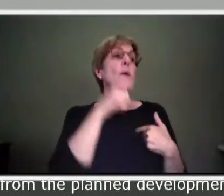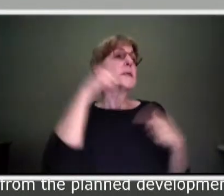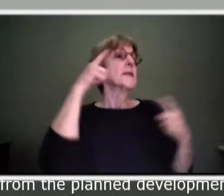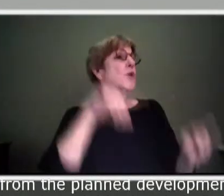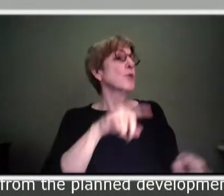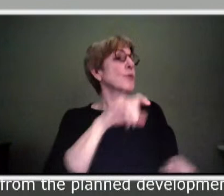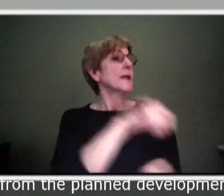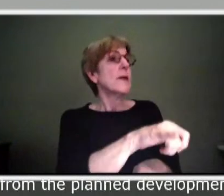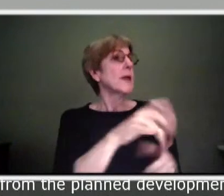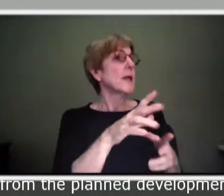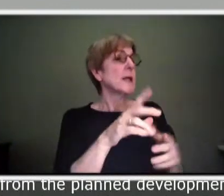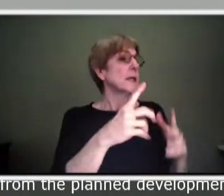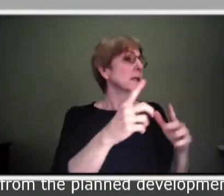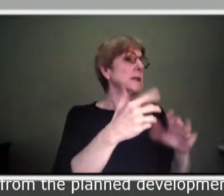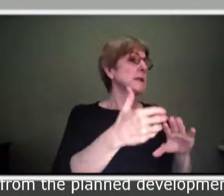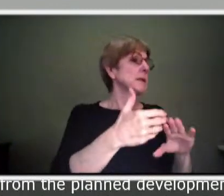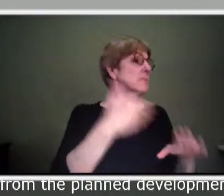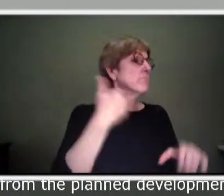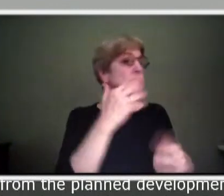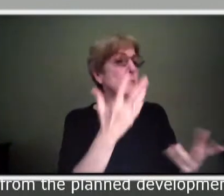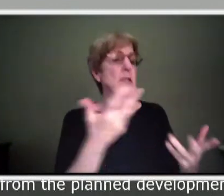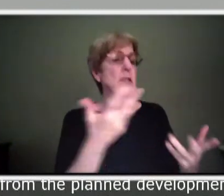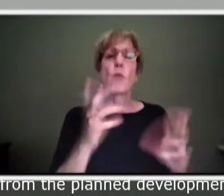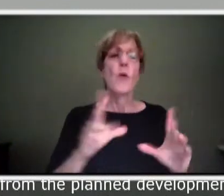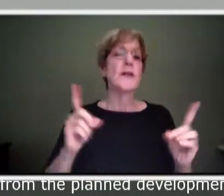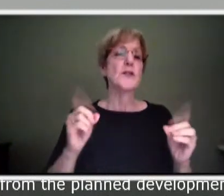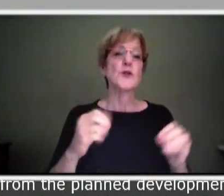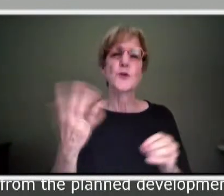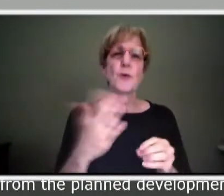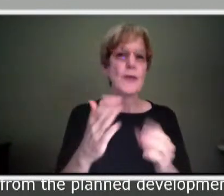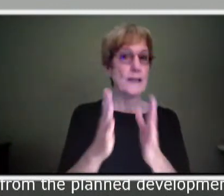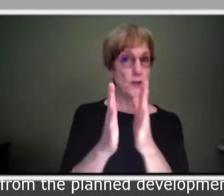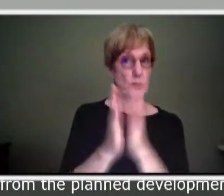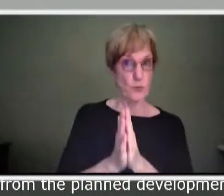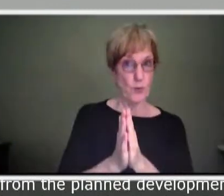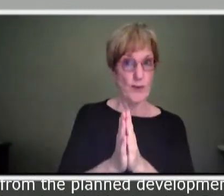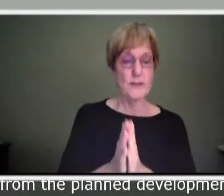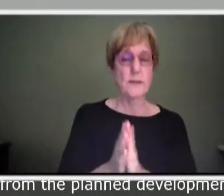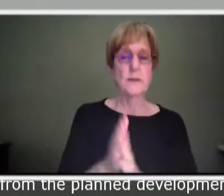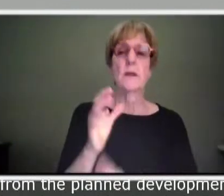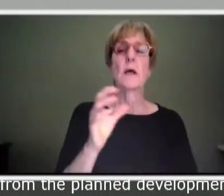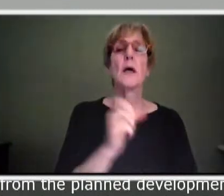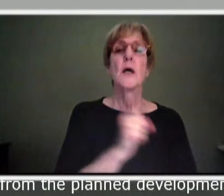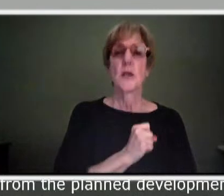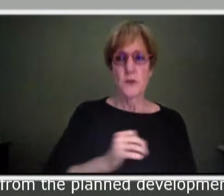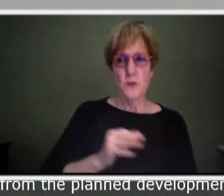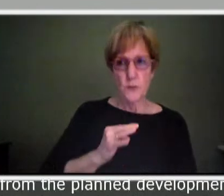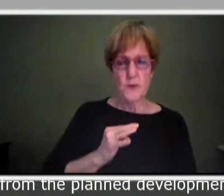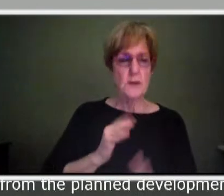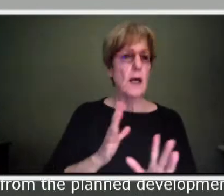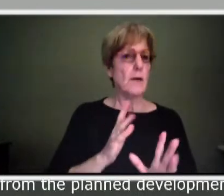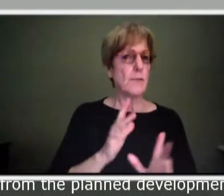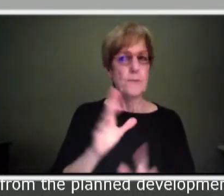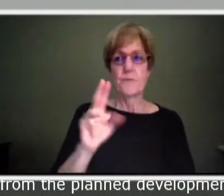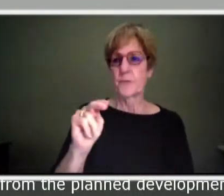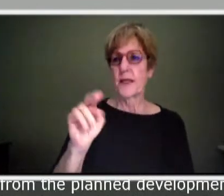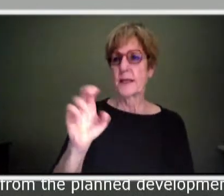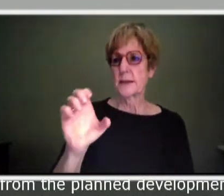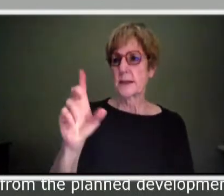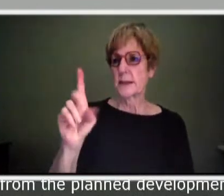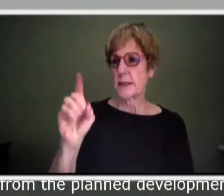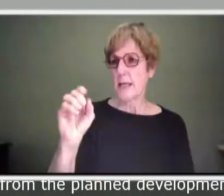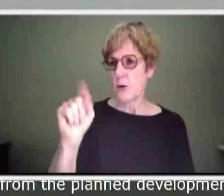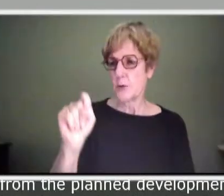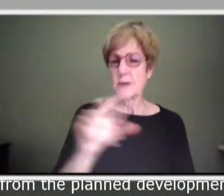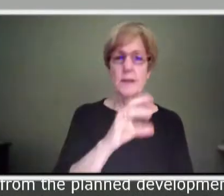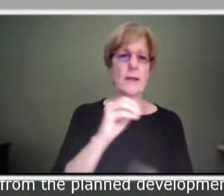paper, so we don't want to necessarily do everything as being requested. So as staff worked through at CDOT and NCDOT and the